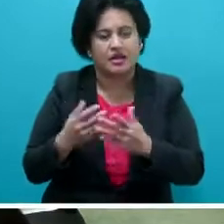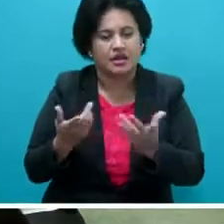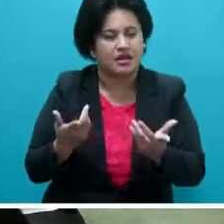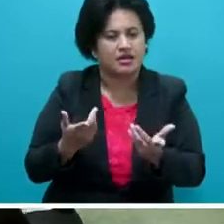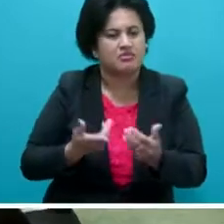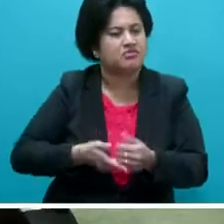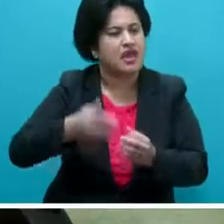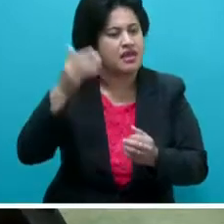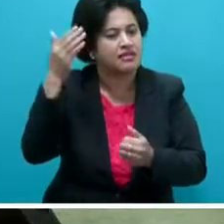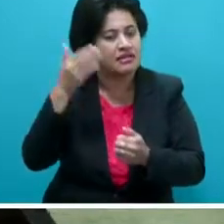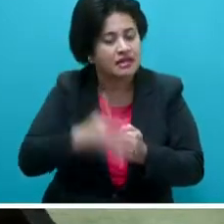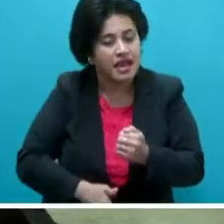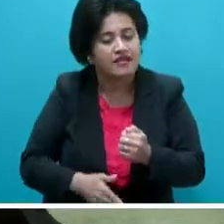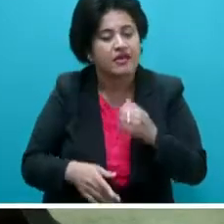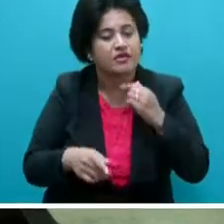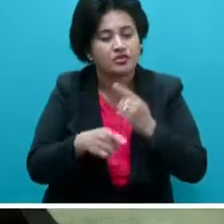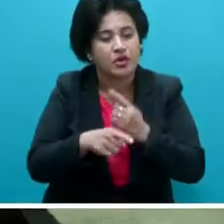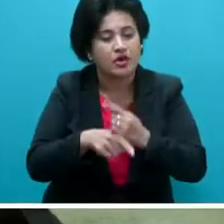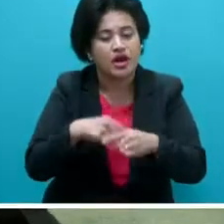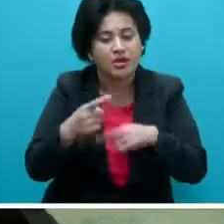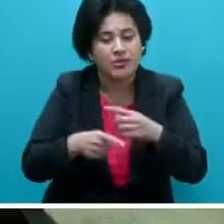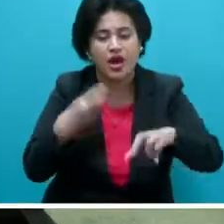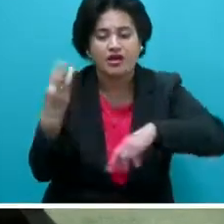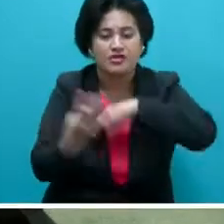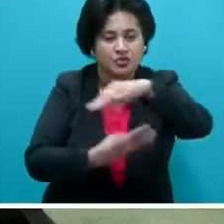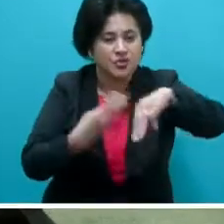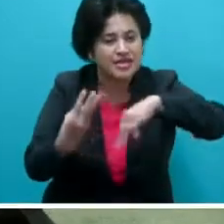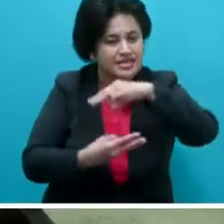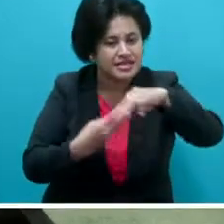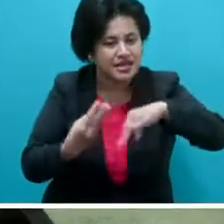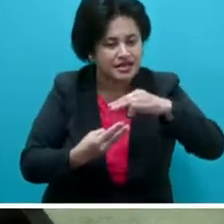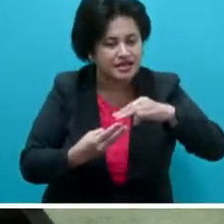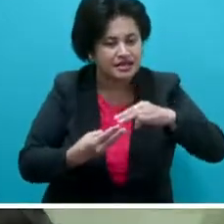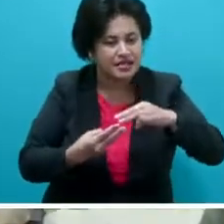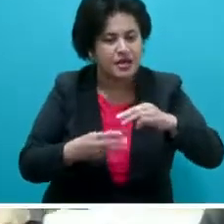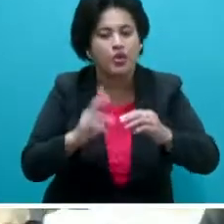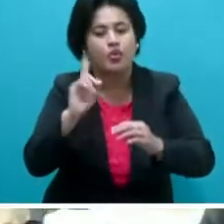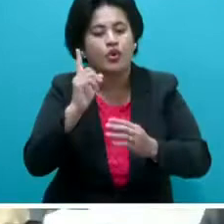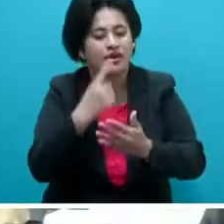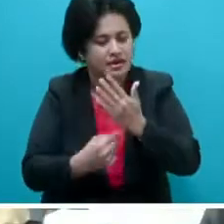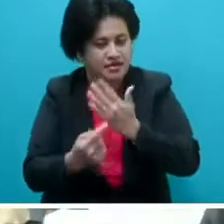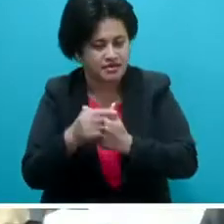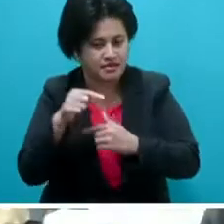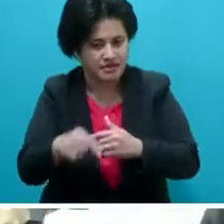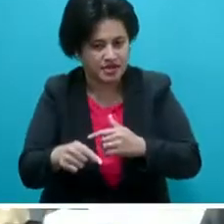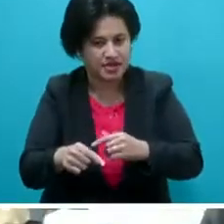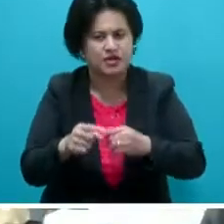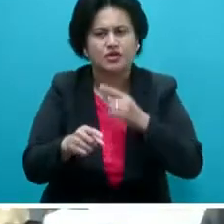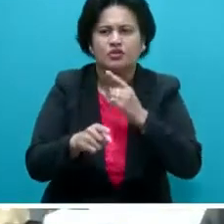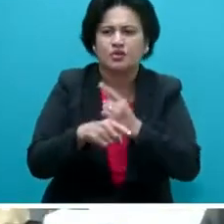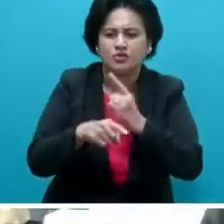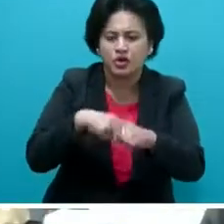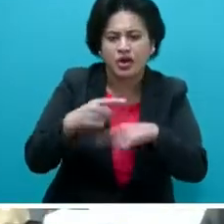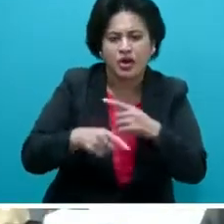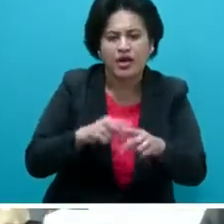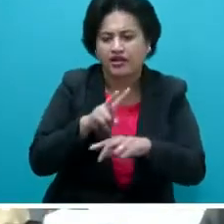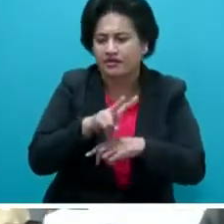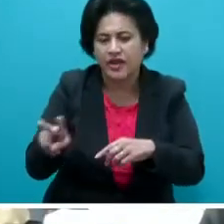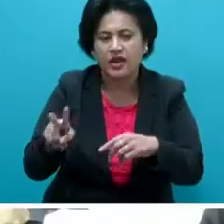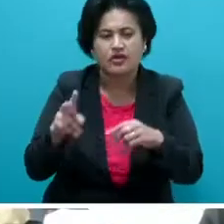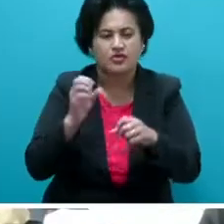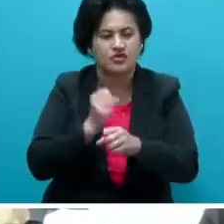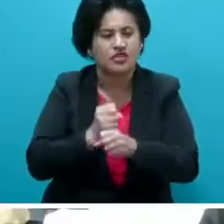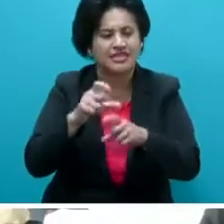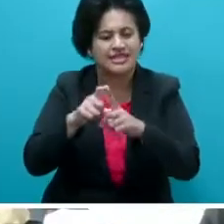did any one of them talk about the effect of Cyclone Winston. Wiped off 1/3 of the value of our GDP within 36 hours. We